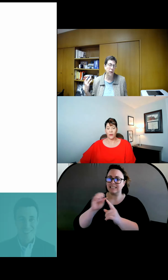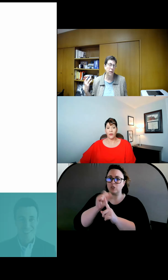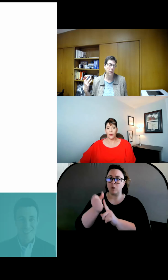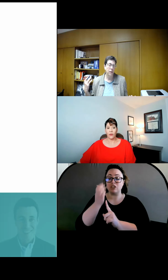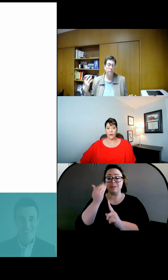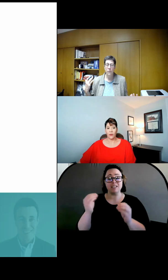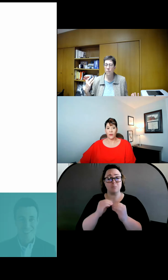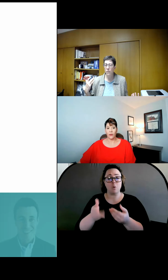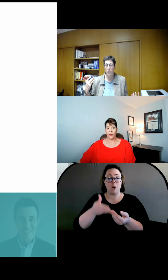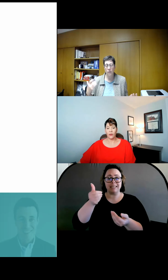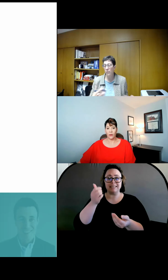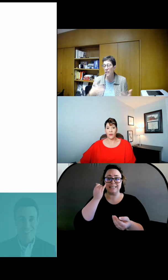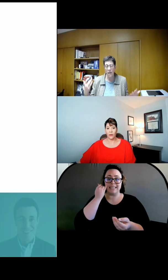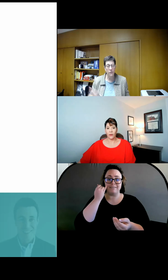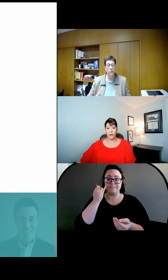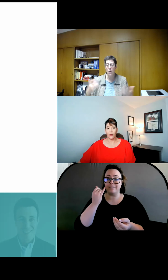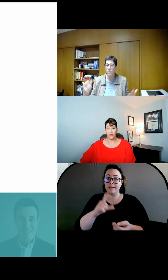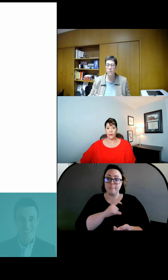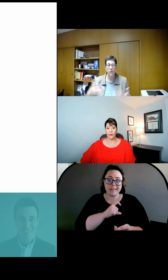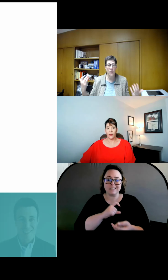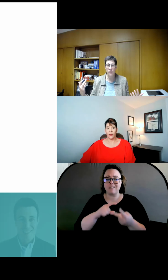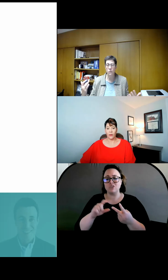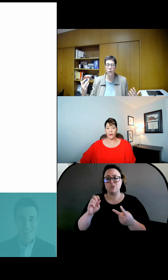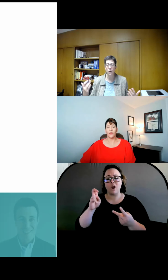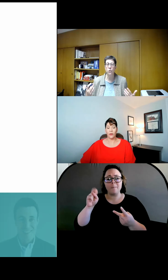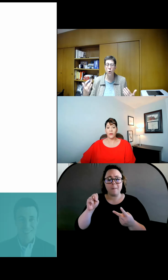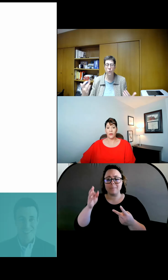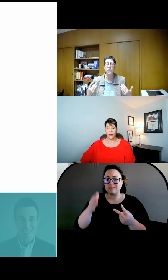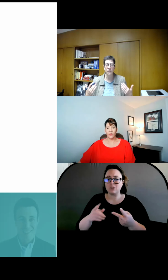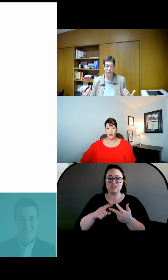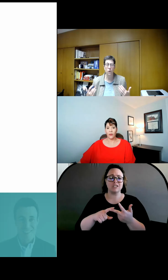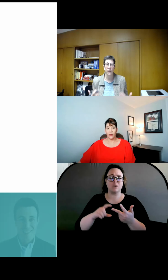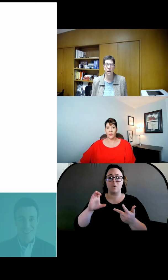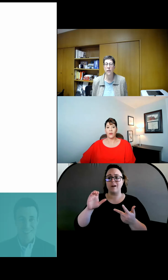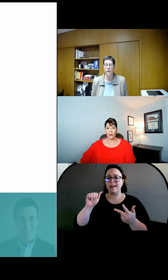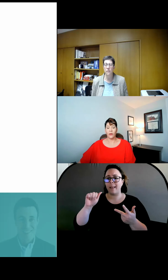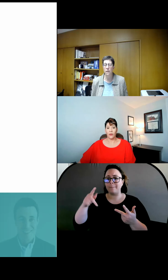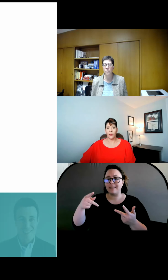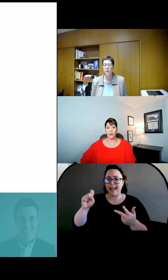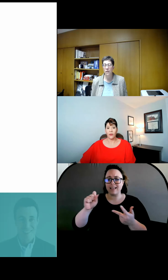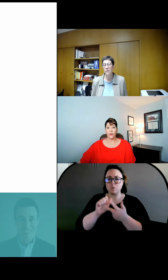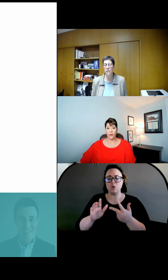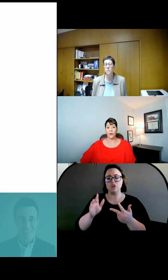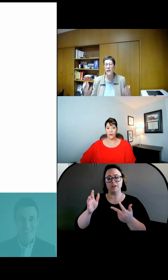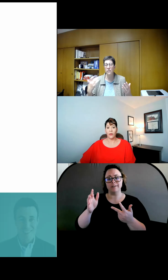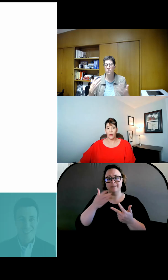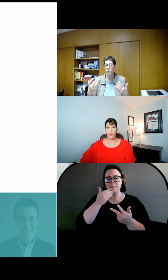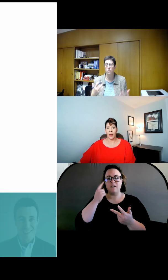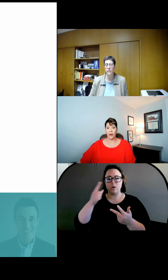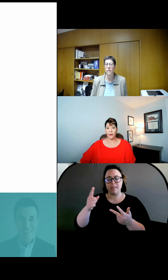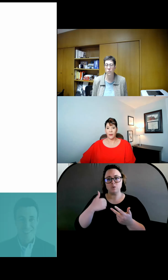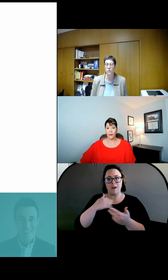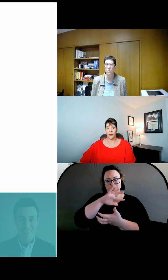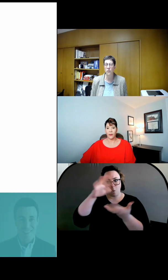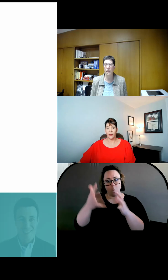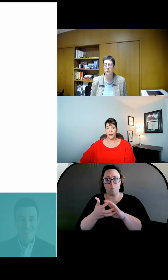if the police officer or ombudsman or APS worker knows that this is going on ahead of time. And this gets back to, we